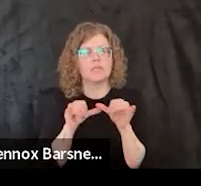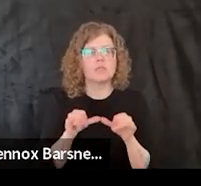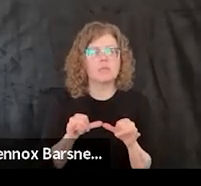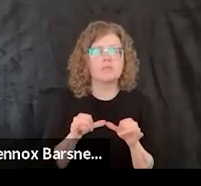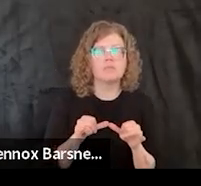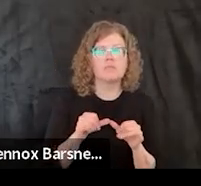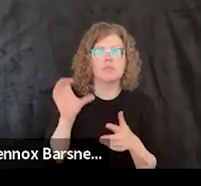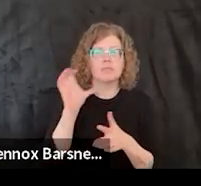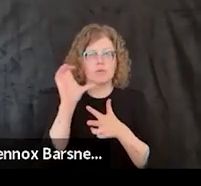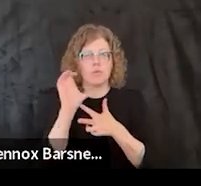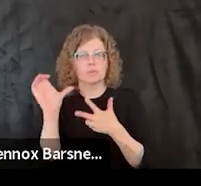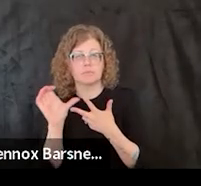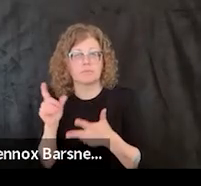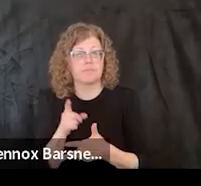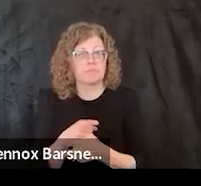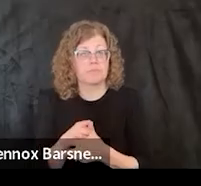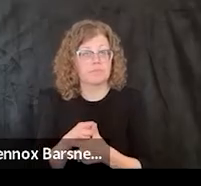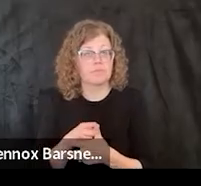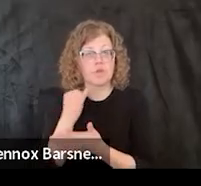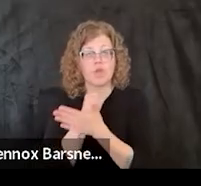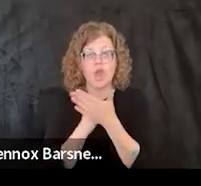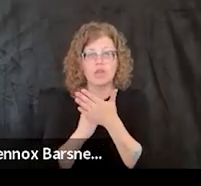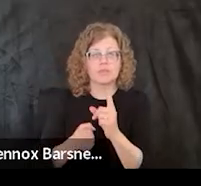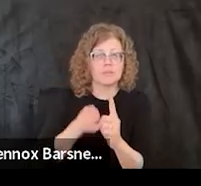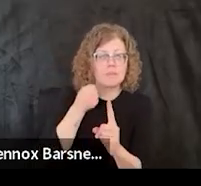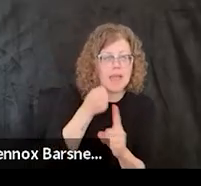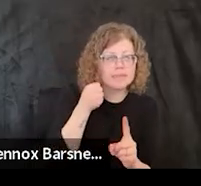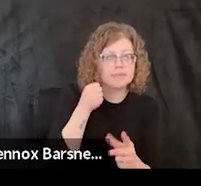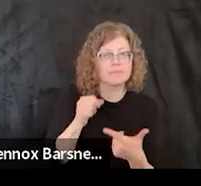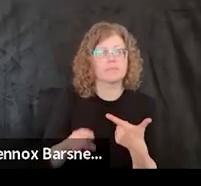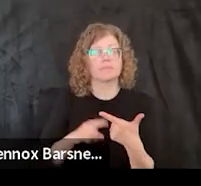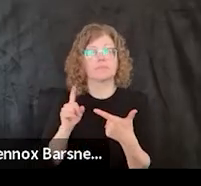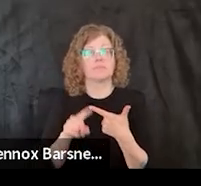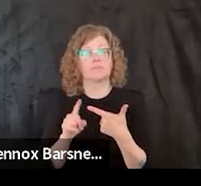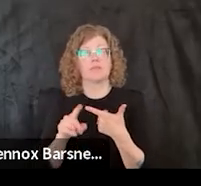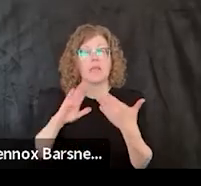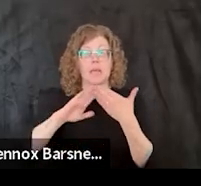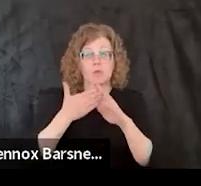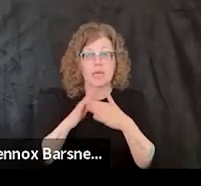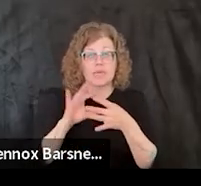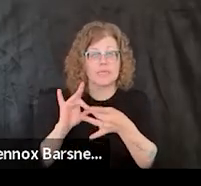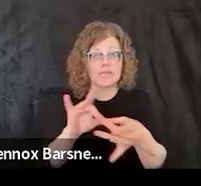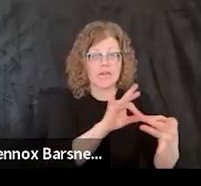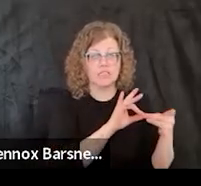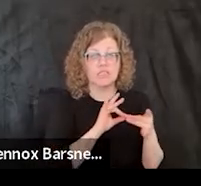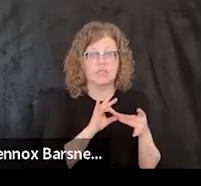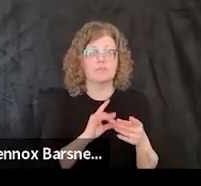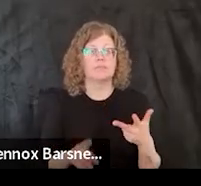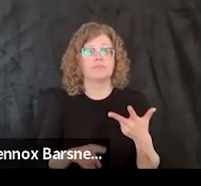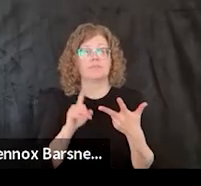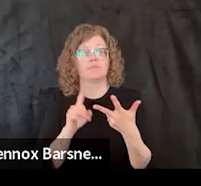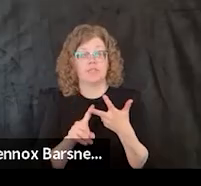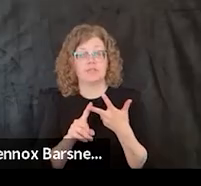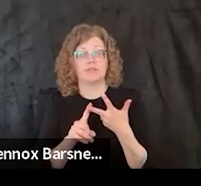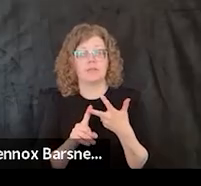is artistic impact, second, community connection, and third, planning.